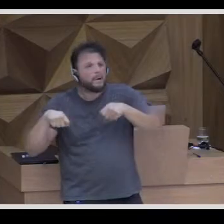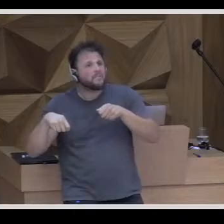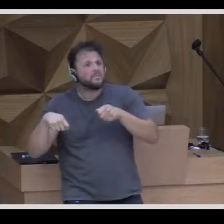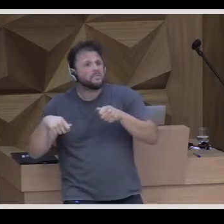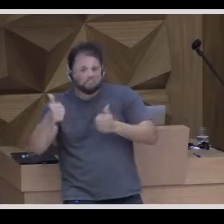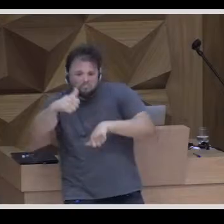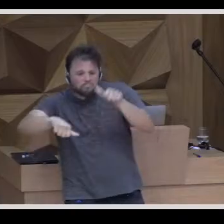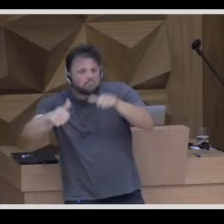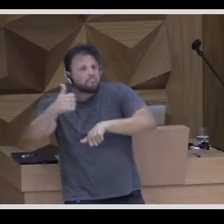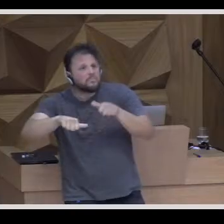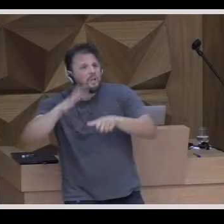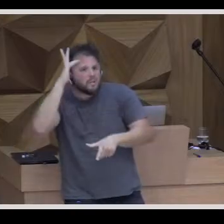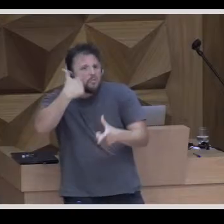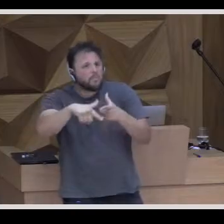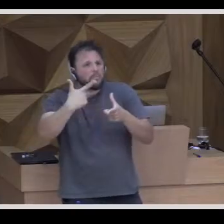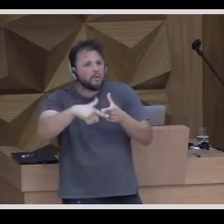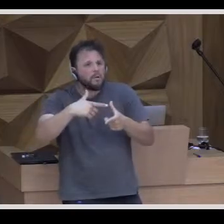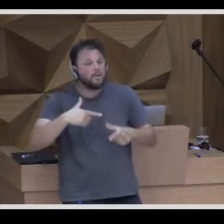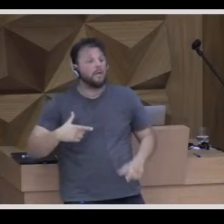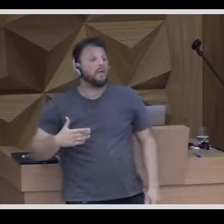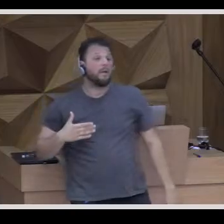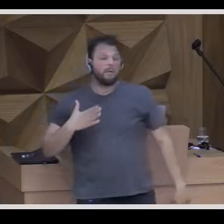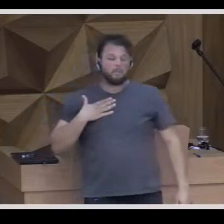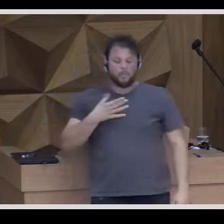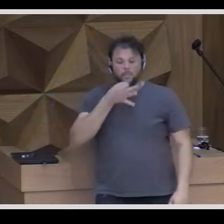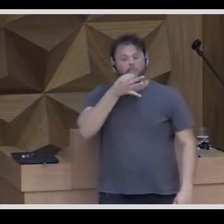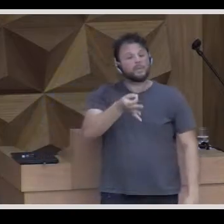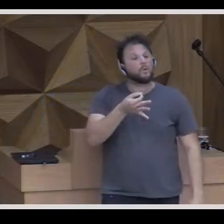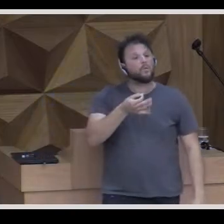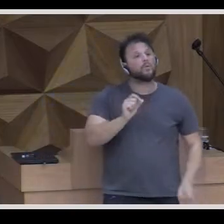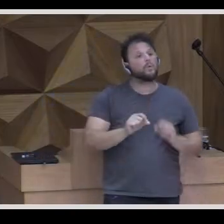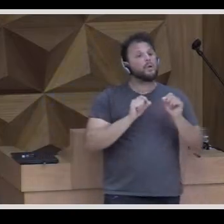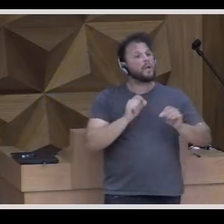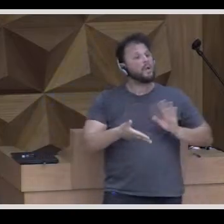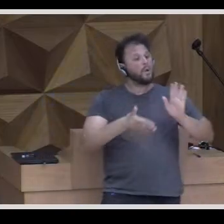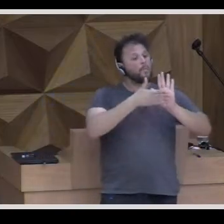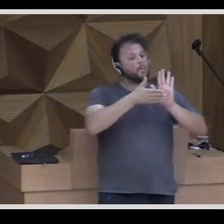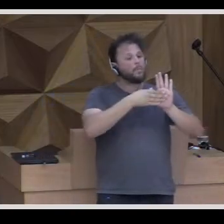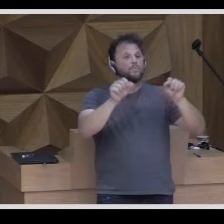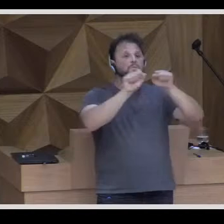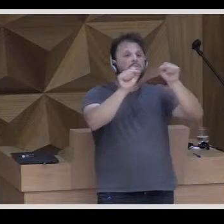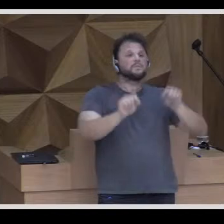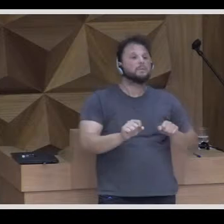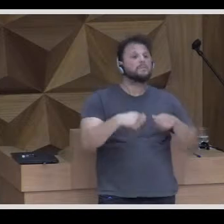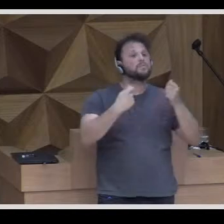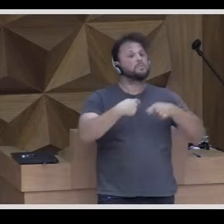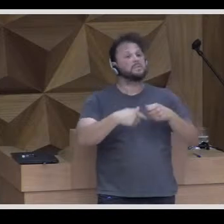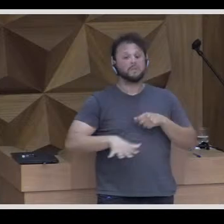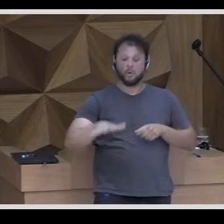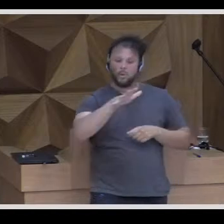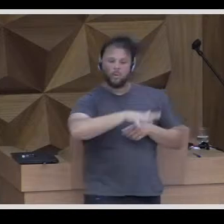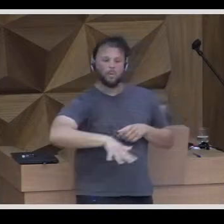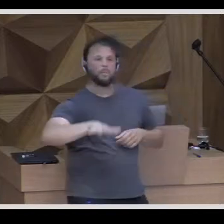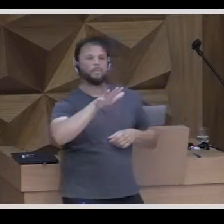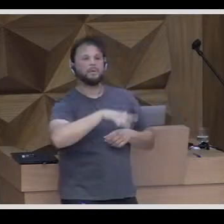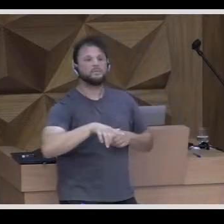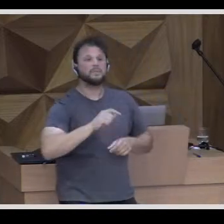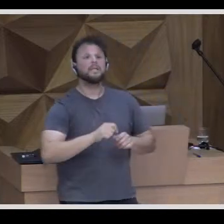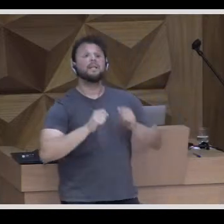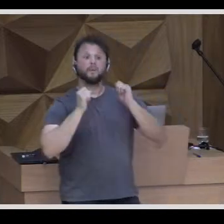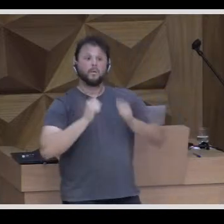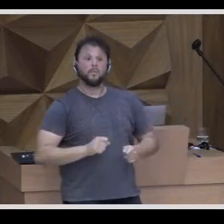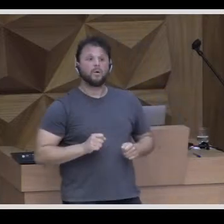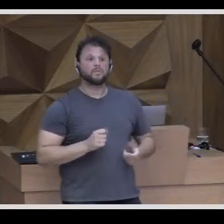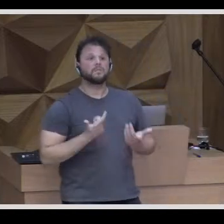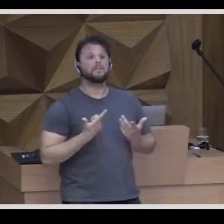if you want to propose these systems, you have to propose them within an environment in which they can actually practically work.